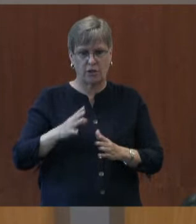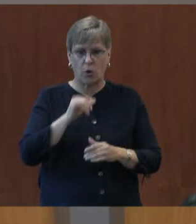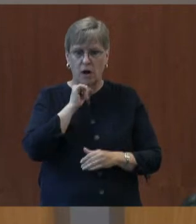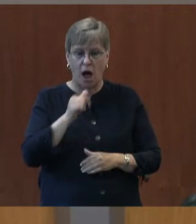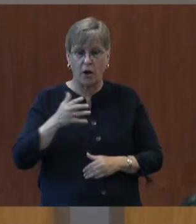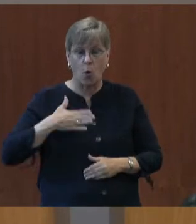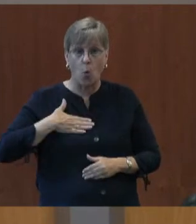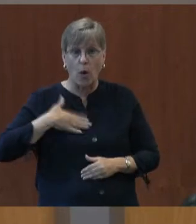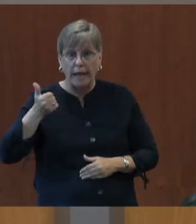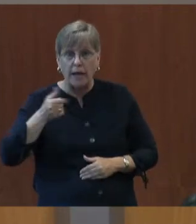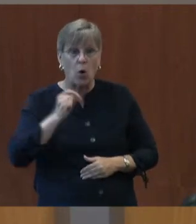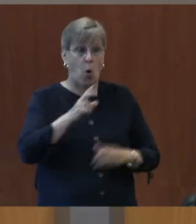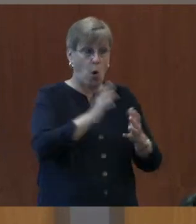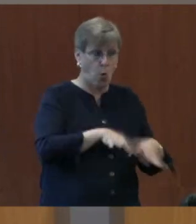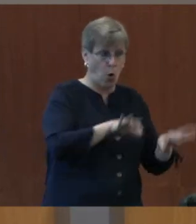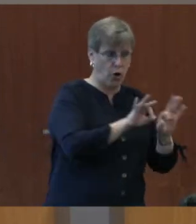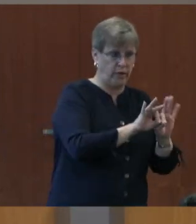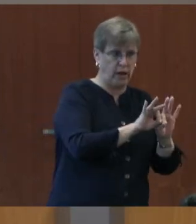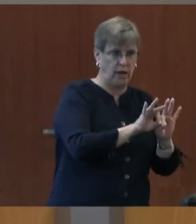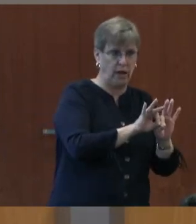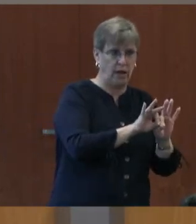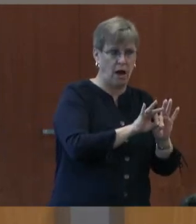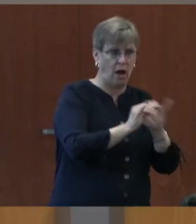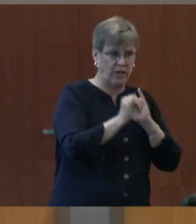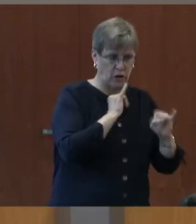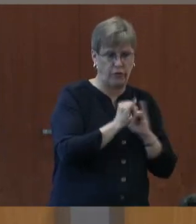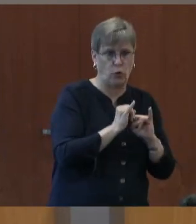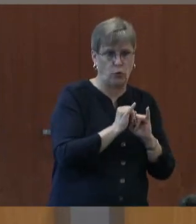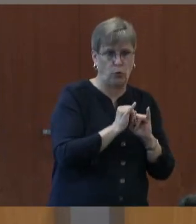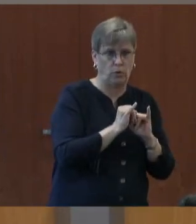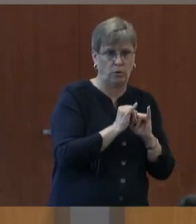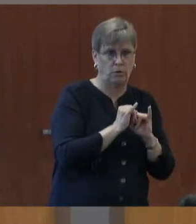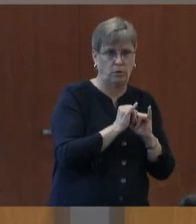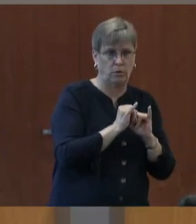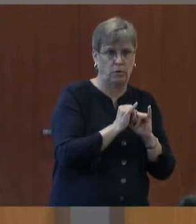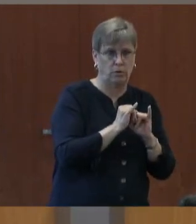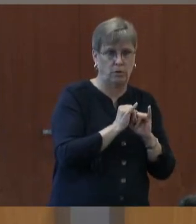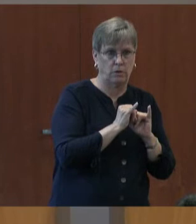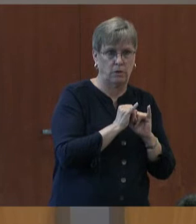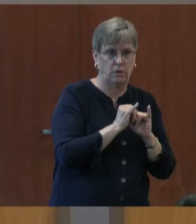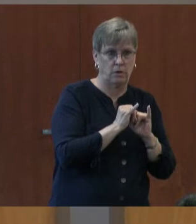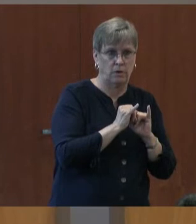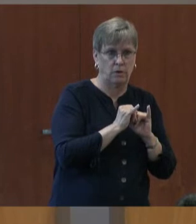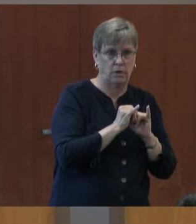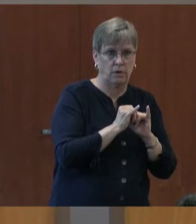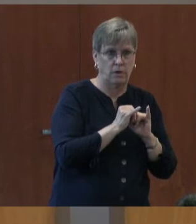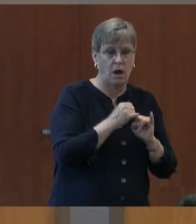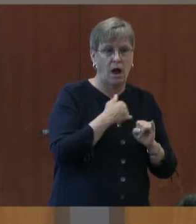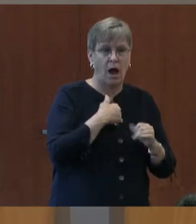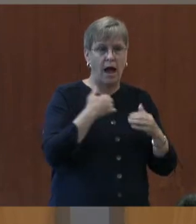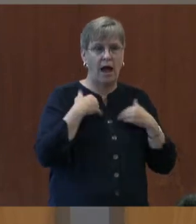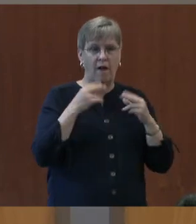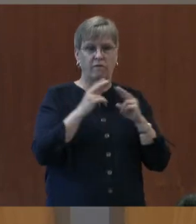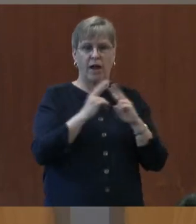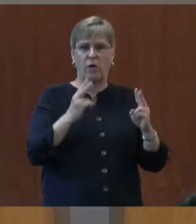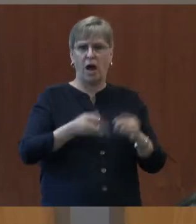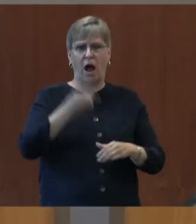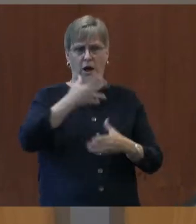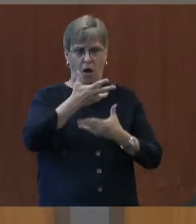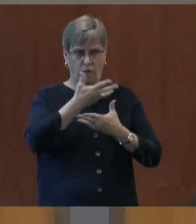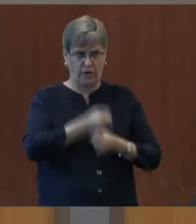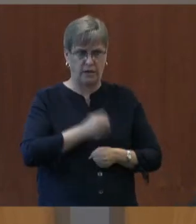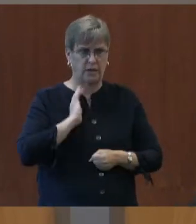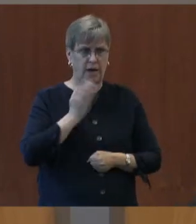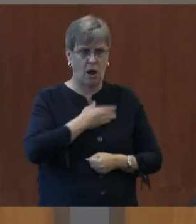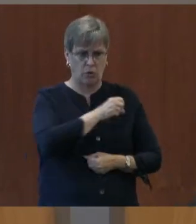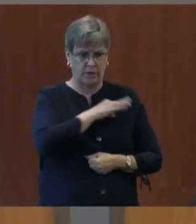nor worthy of being interviewed. You know, I have very high confidence in our staff.